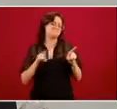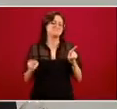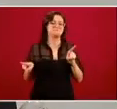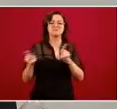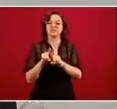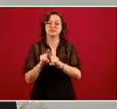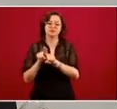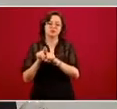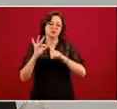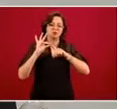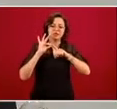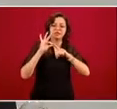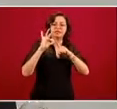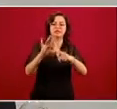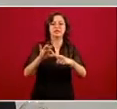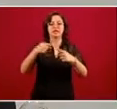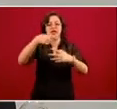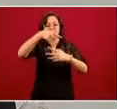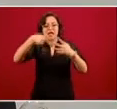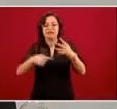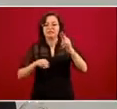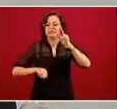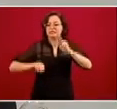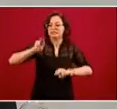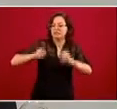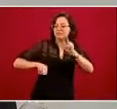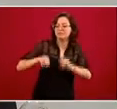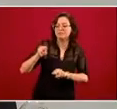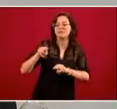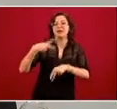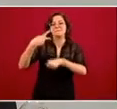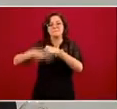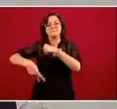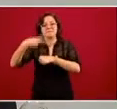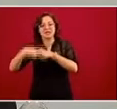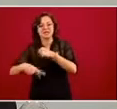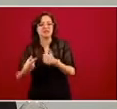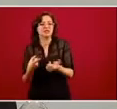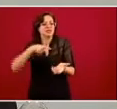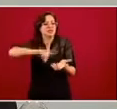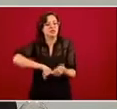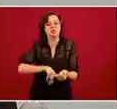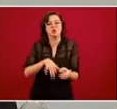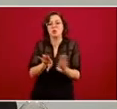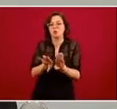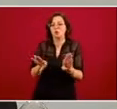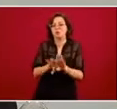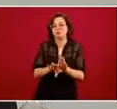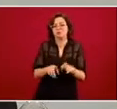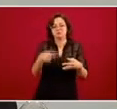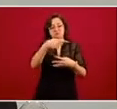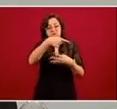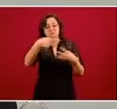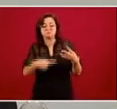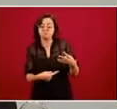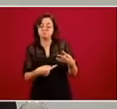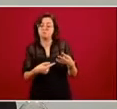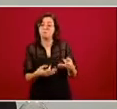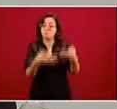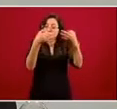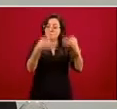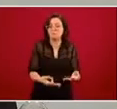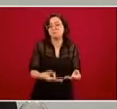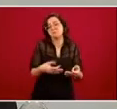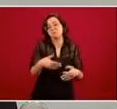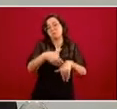All countries that have had to implement and design general guidelines that are similar